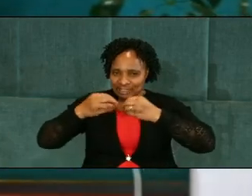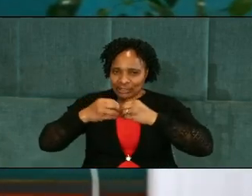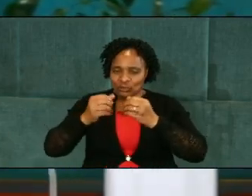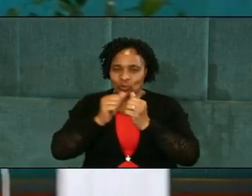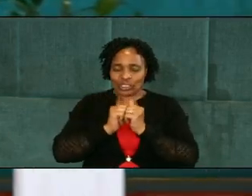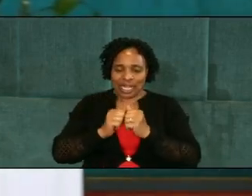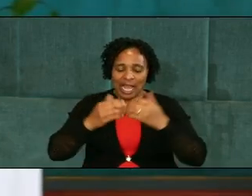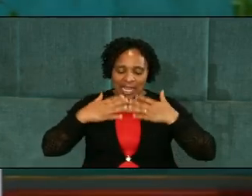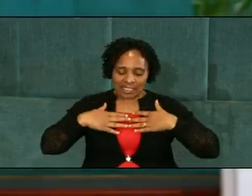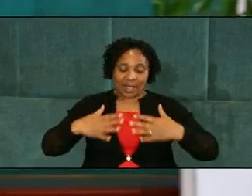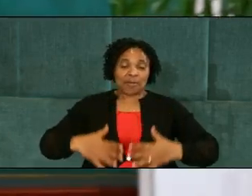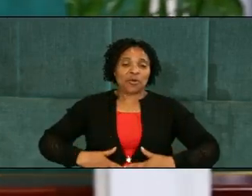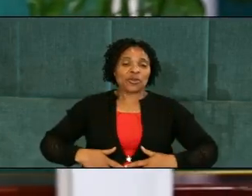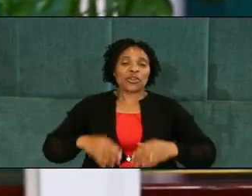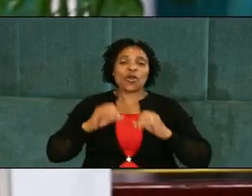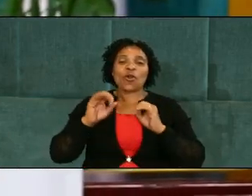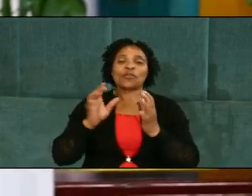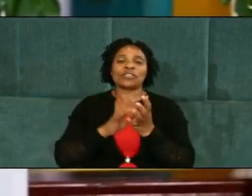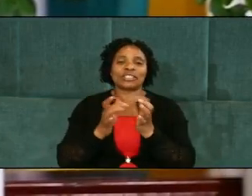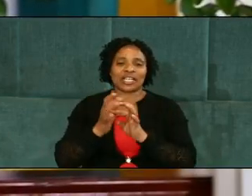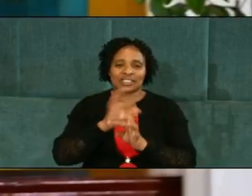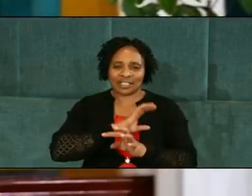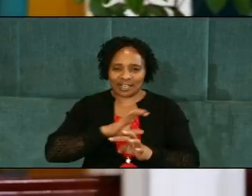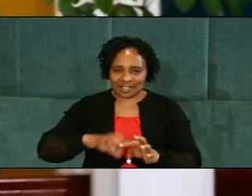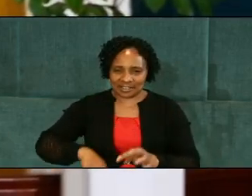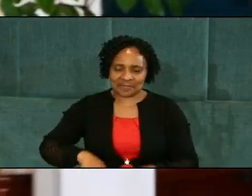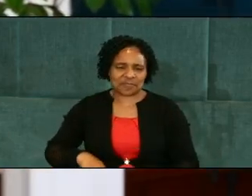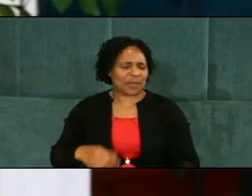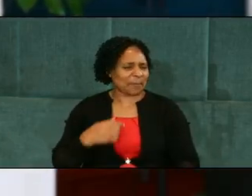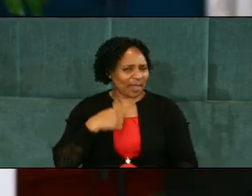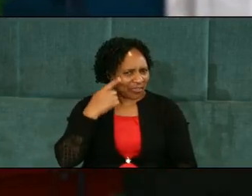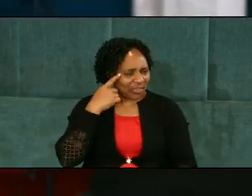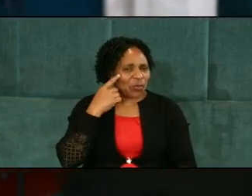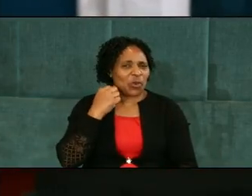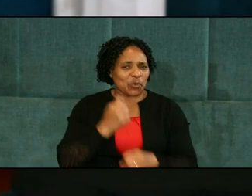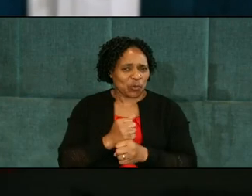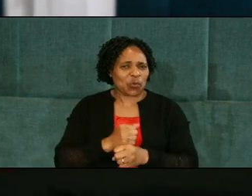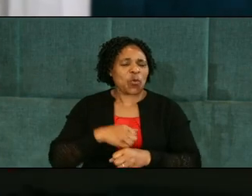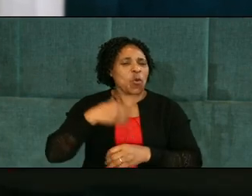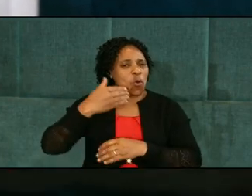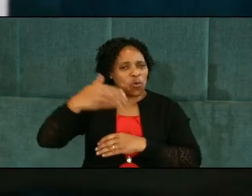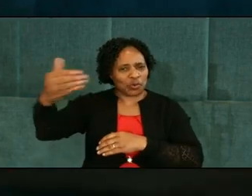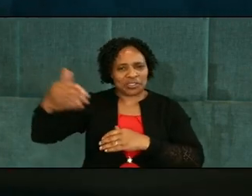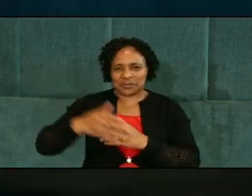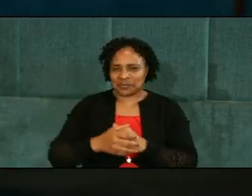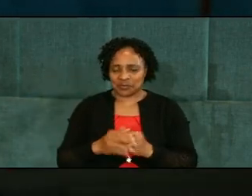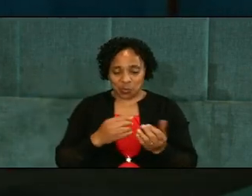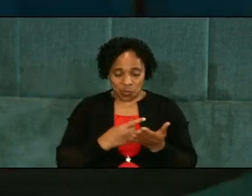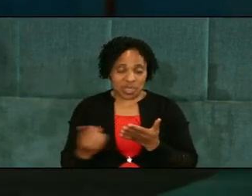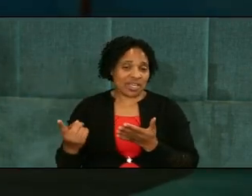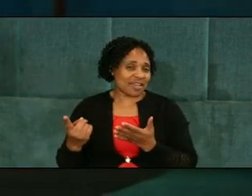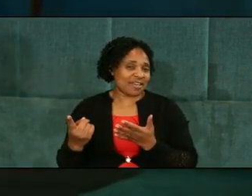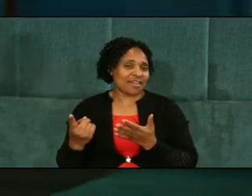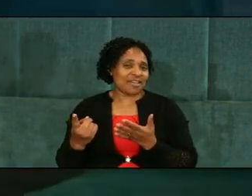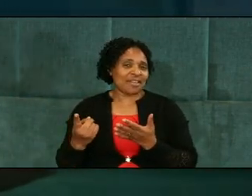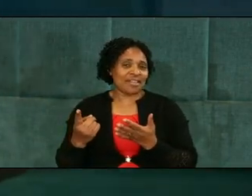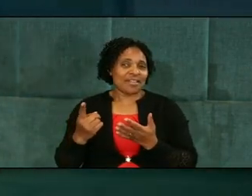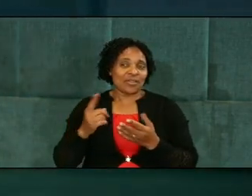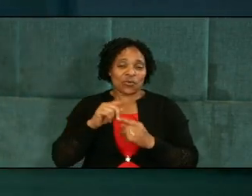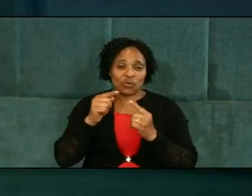a body of Christ. And I think we have been doing that all week. Were you blessed this